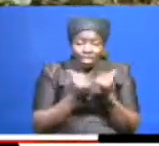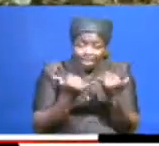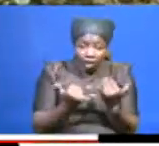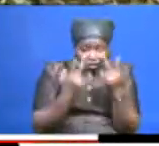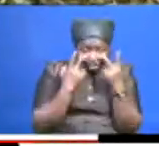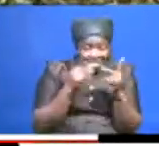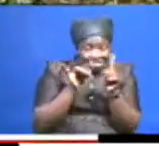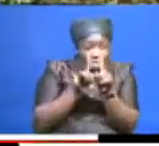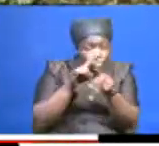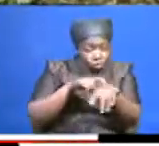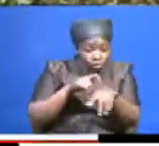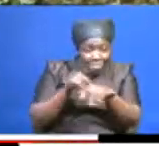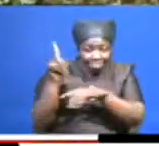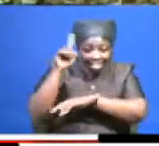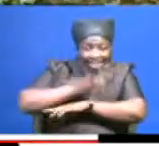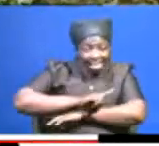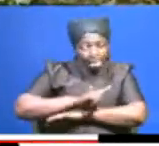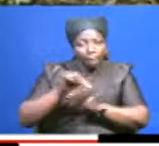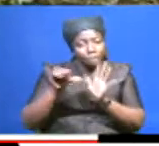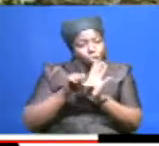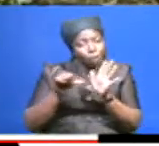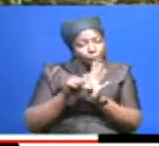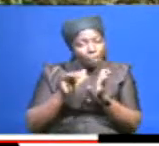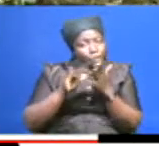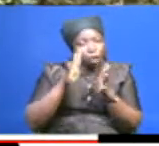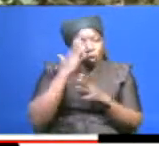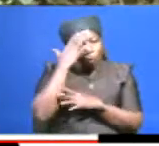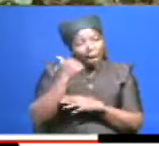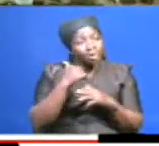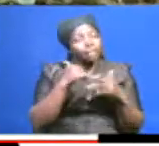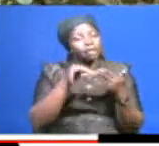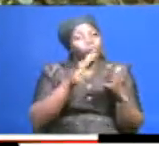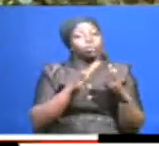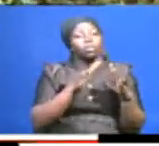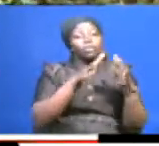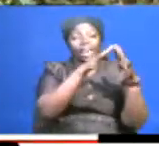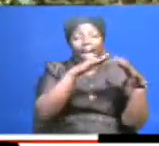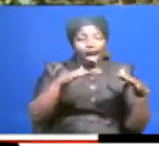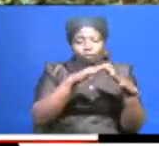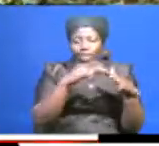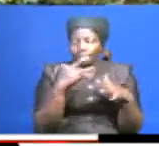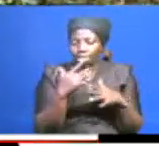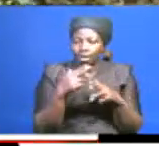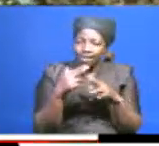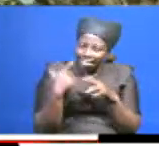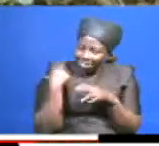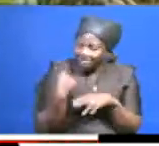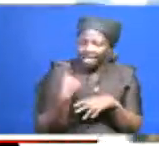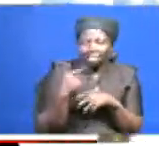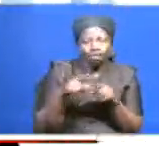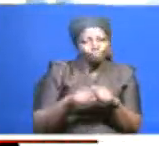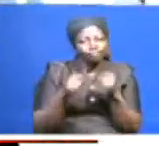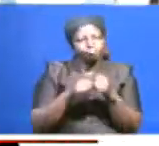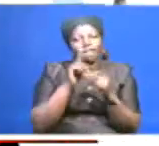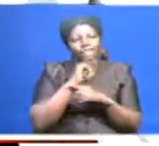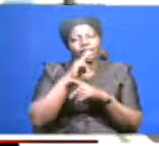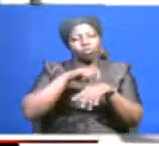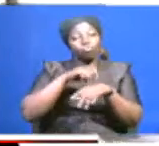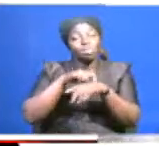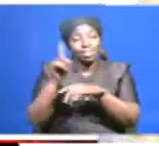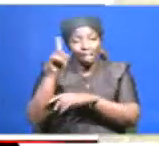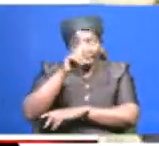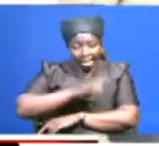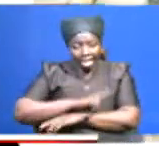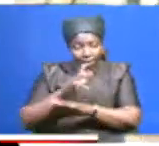ndio wanapendelea sana kwa sababu nyumba nyingi hivi karibuni zimevujwa wakati wa mchana. Finally,